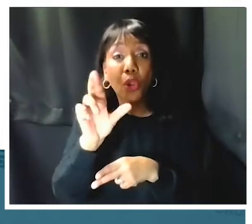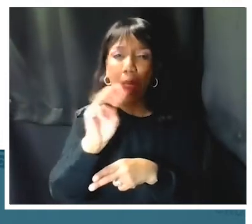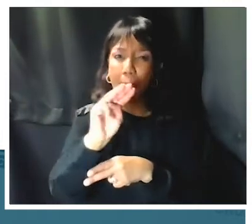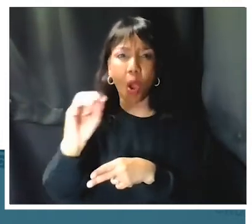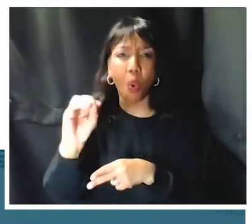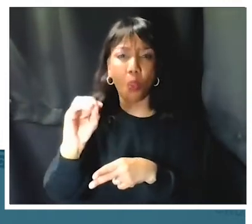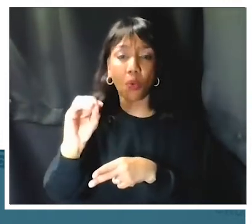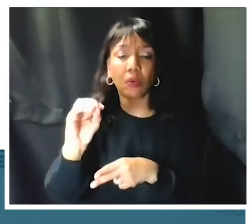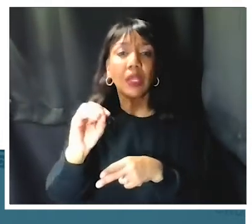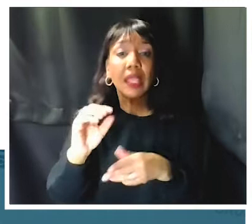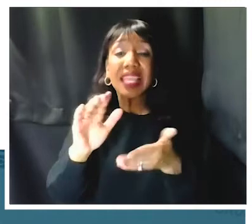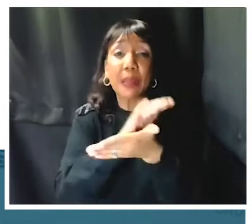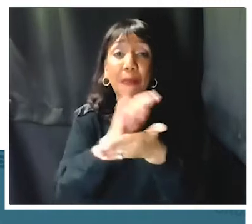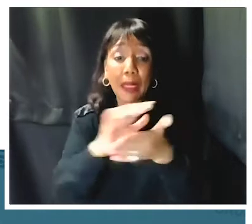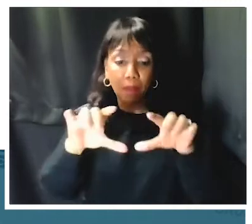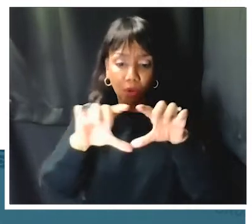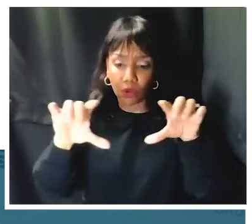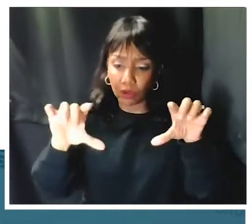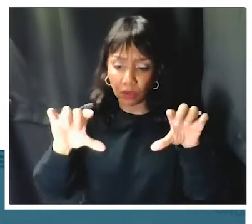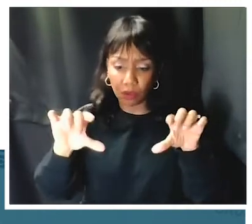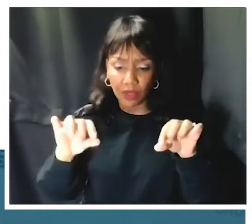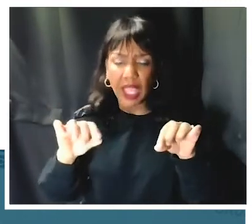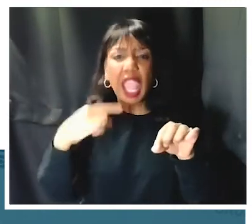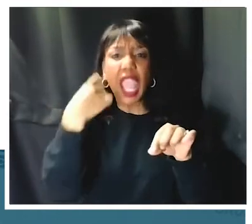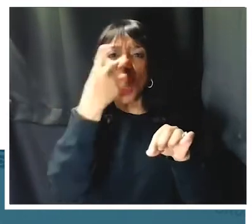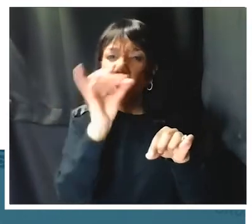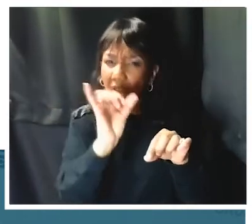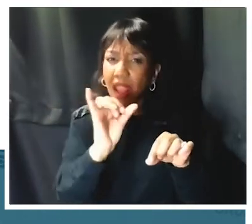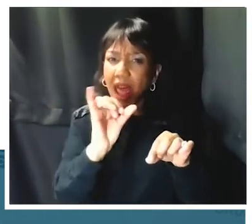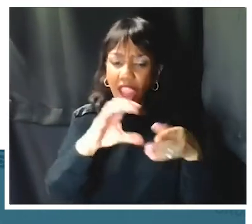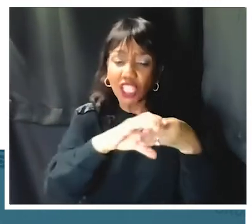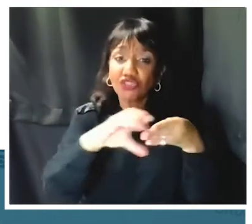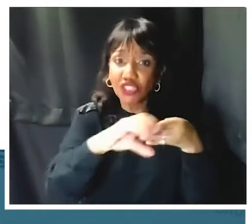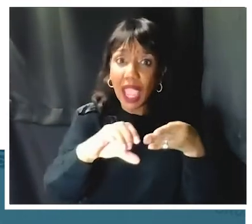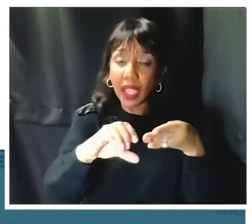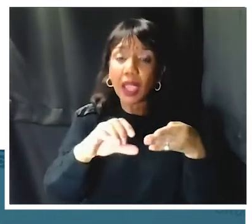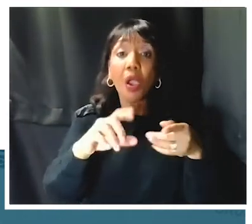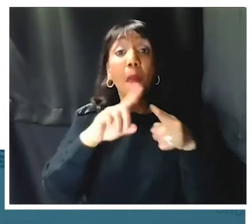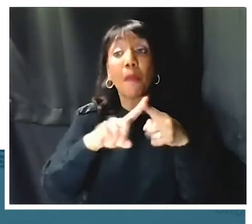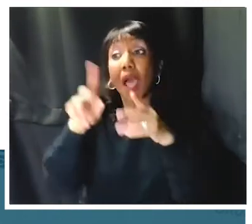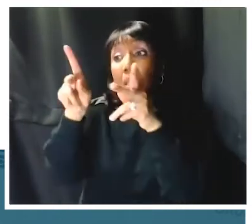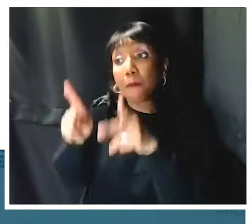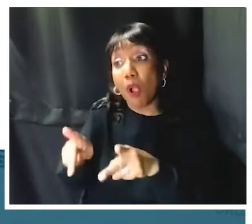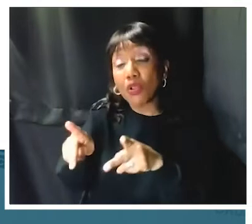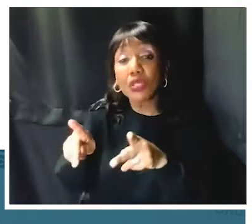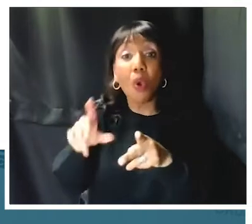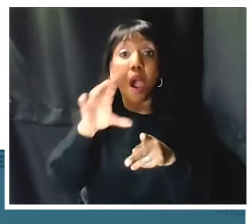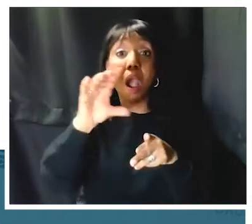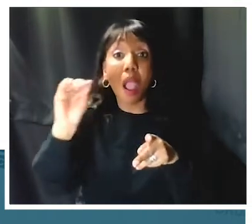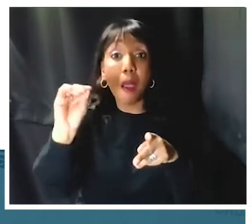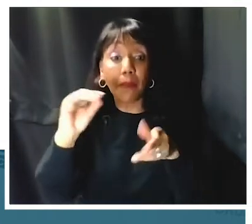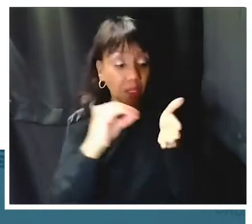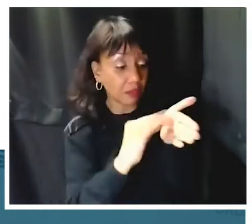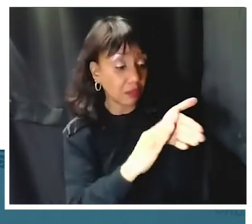A money order is a small piece of paper that's similar to a check that allows the person or company listed on